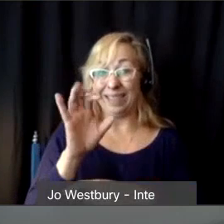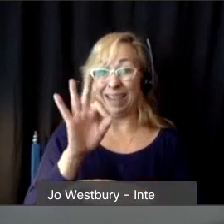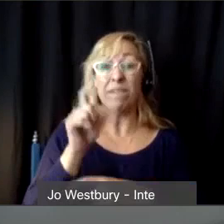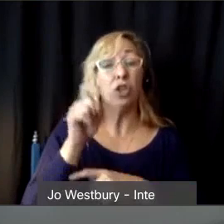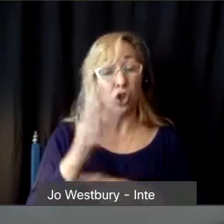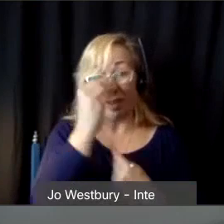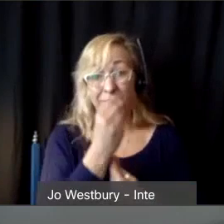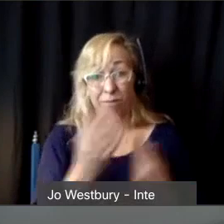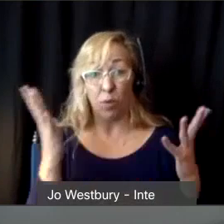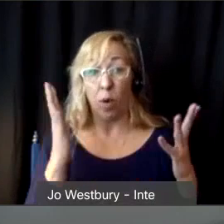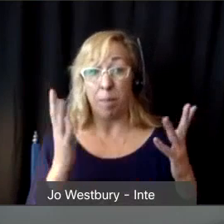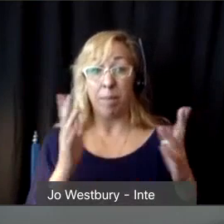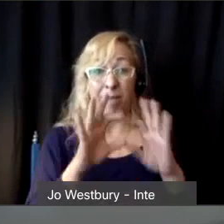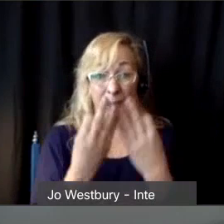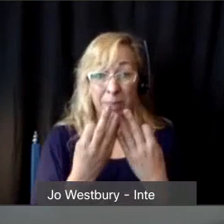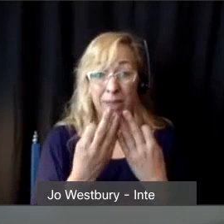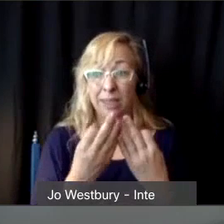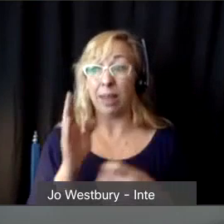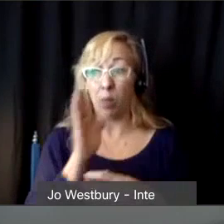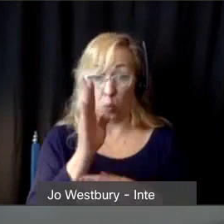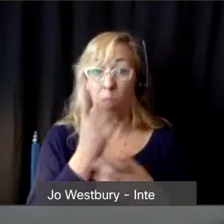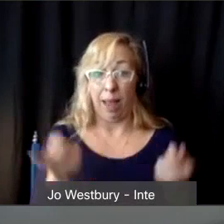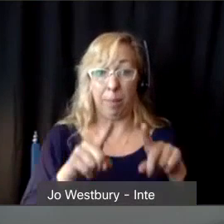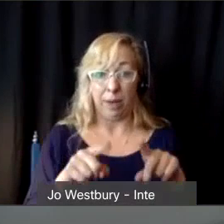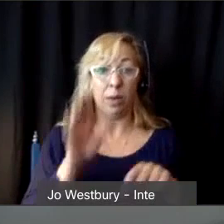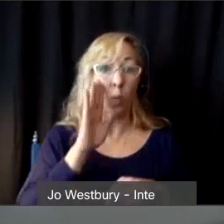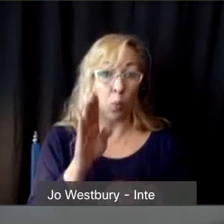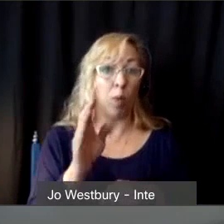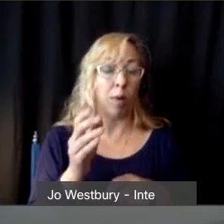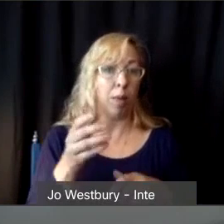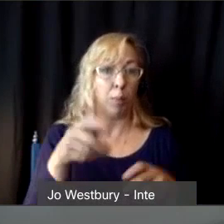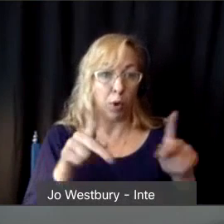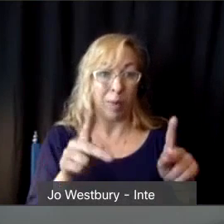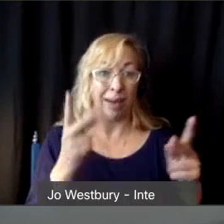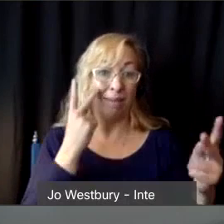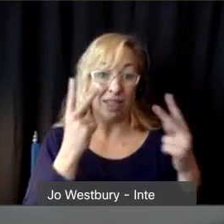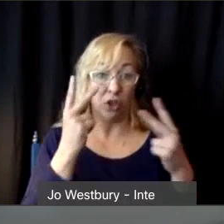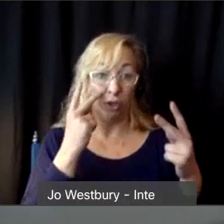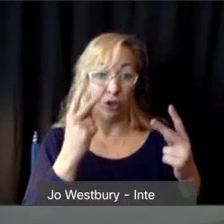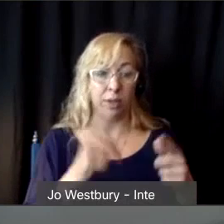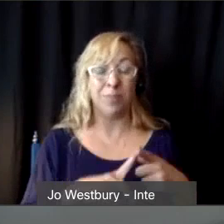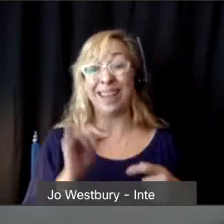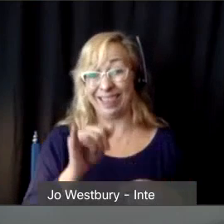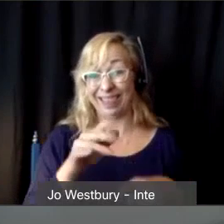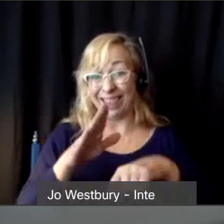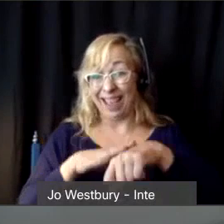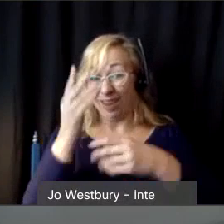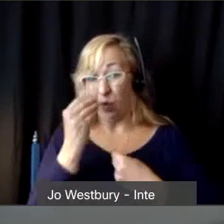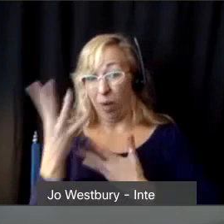is occurring at the ICF, and that notification should